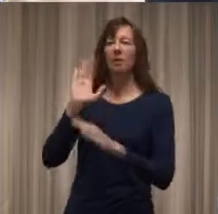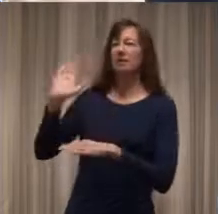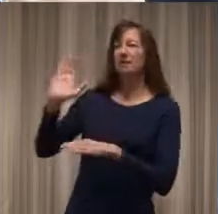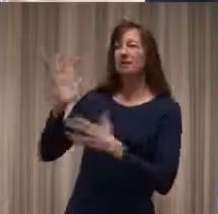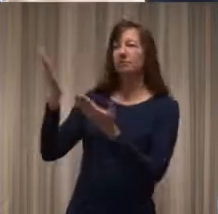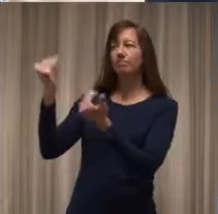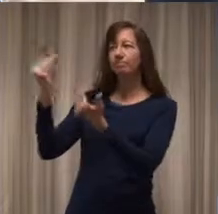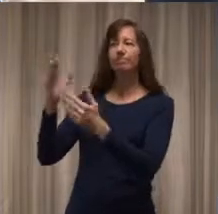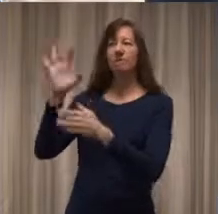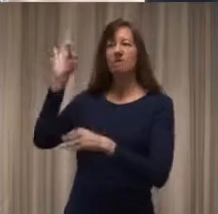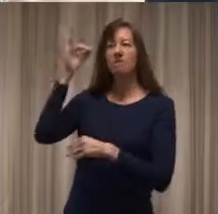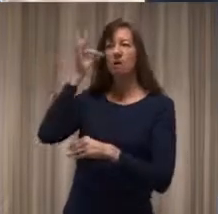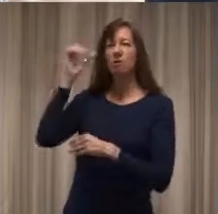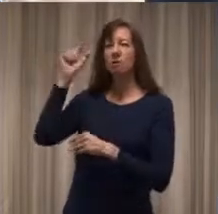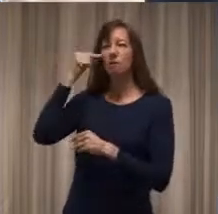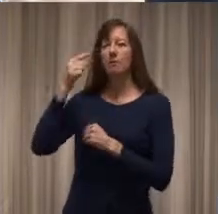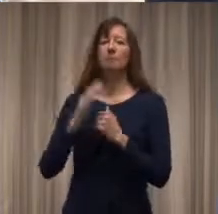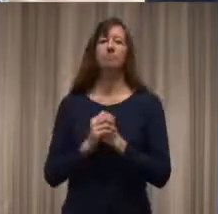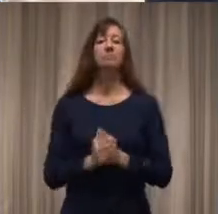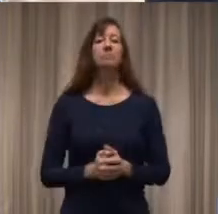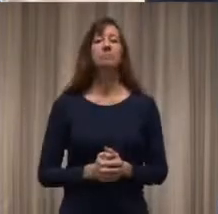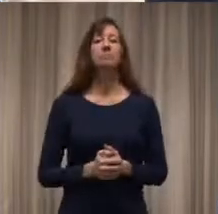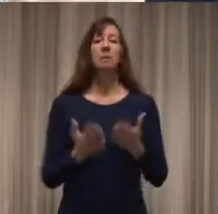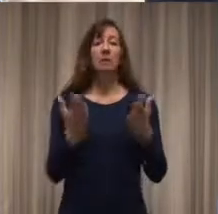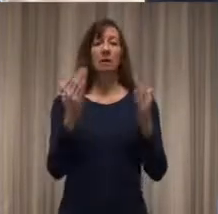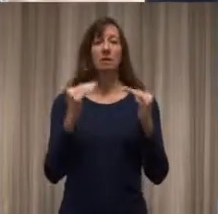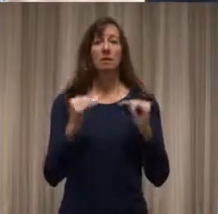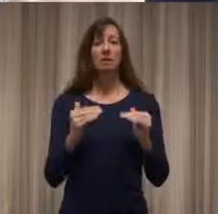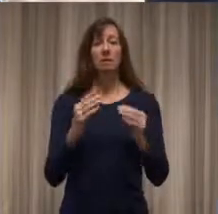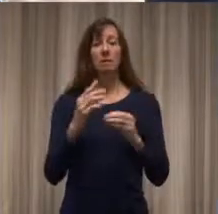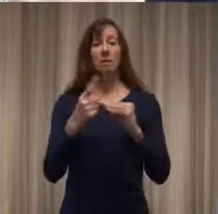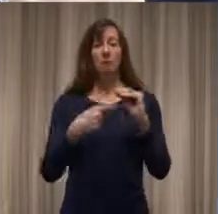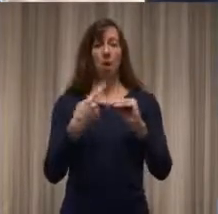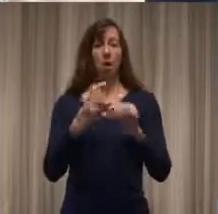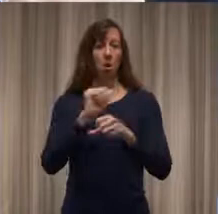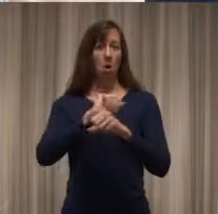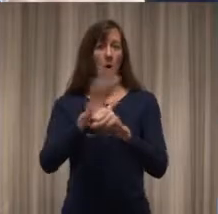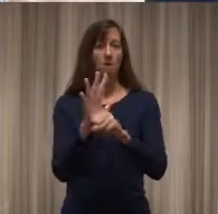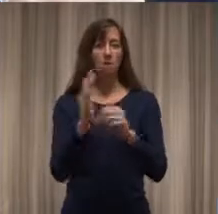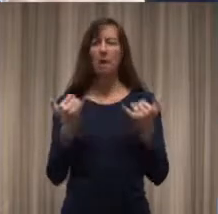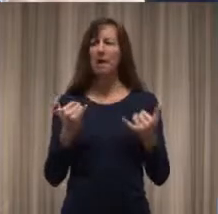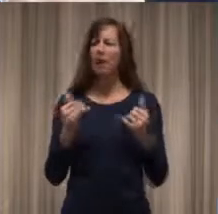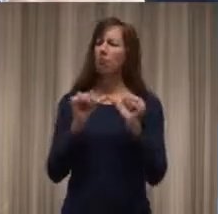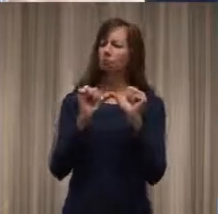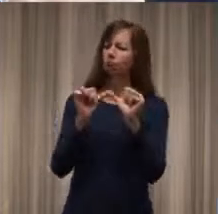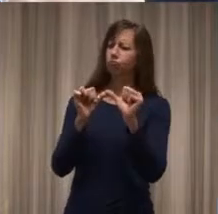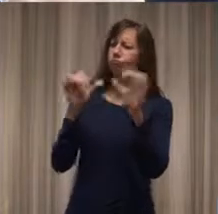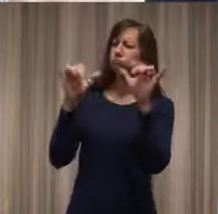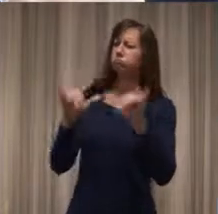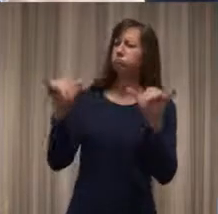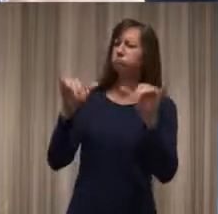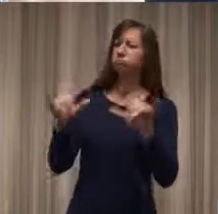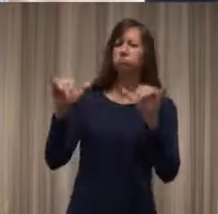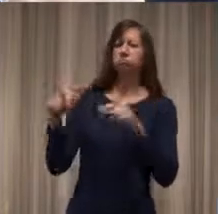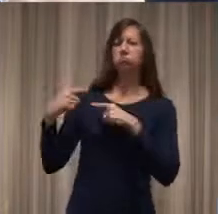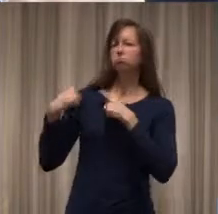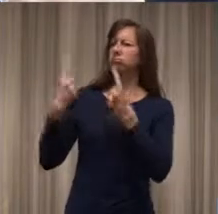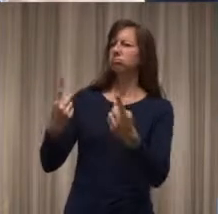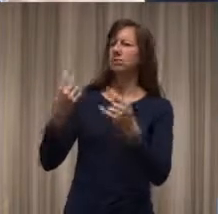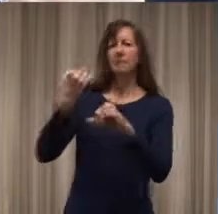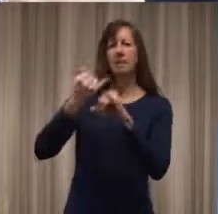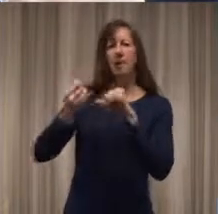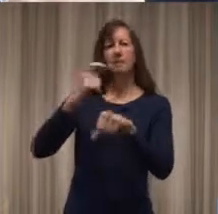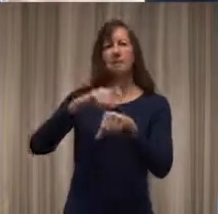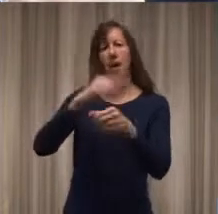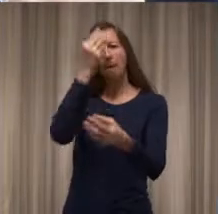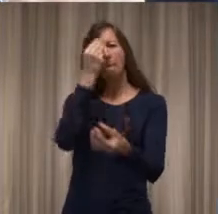start, we actually are holding pretty much steady to what we were at our last update. So we will take that as a